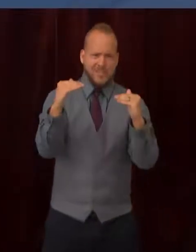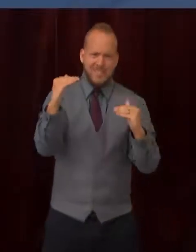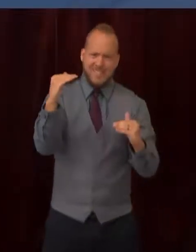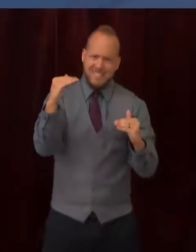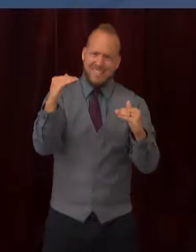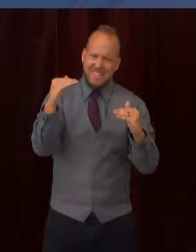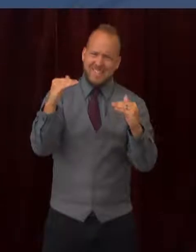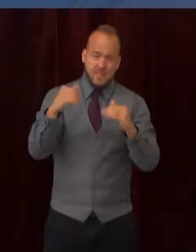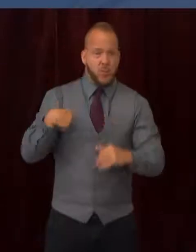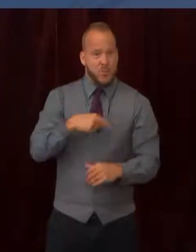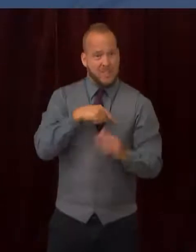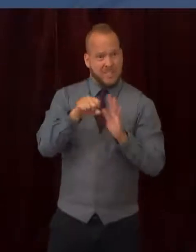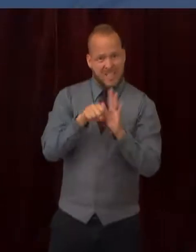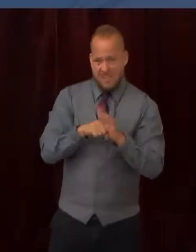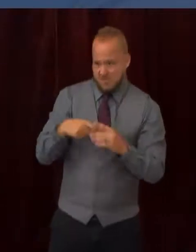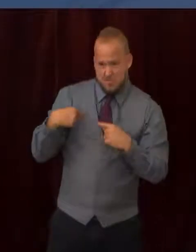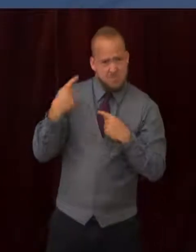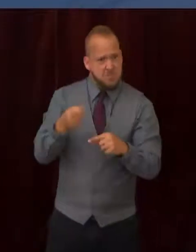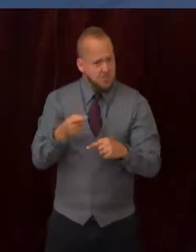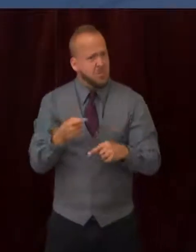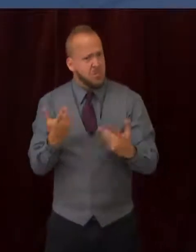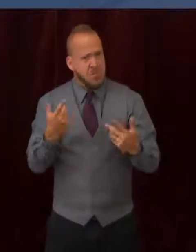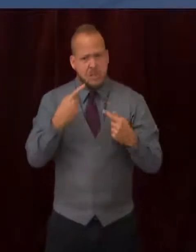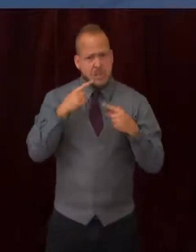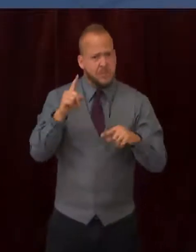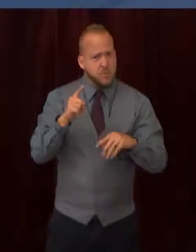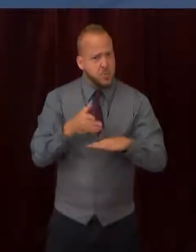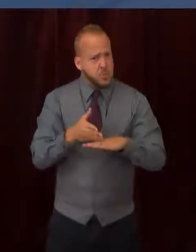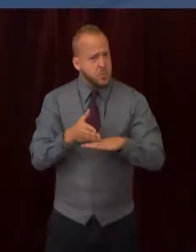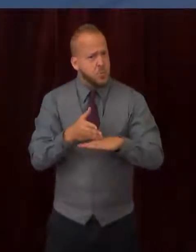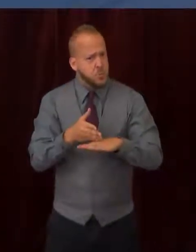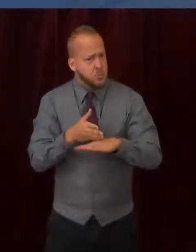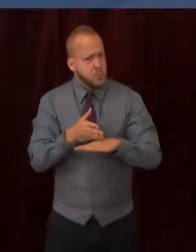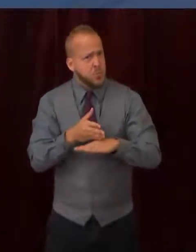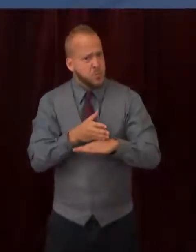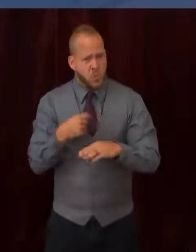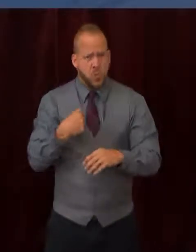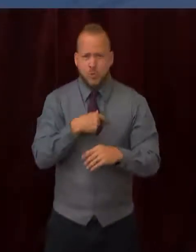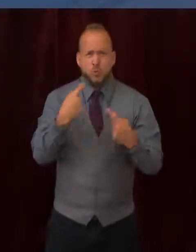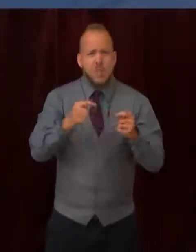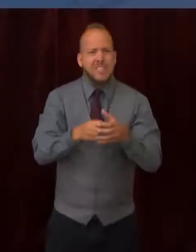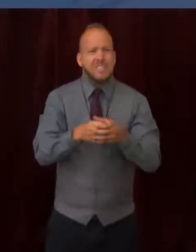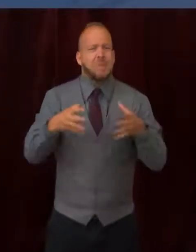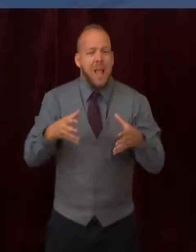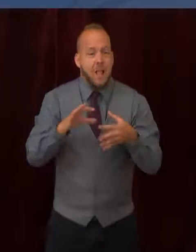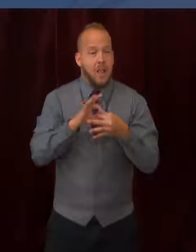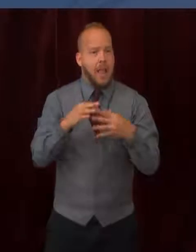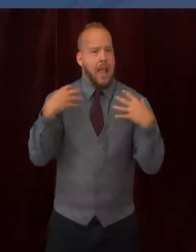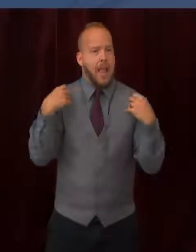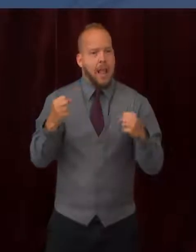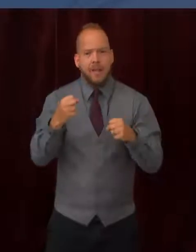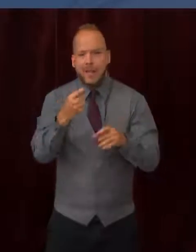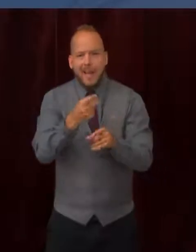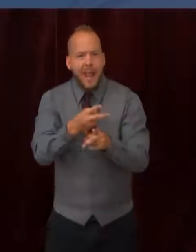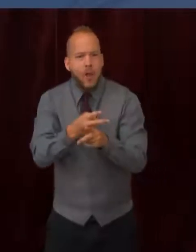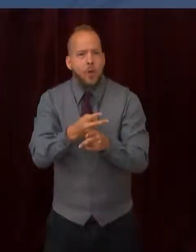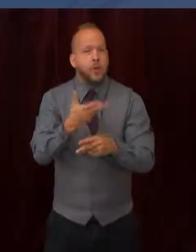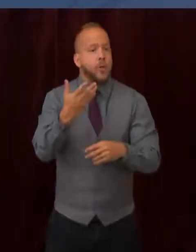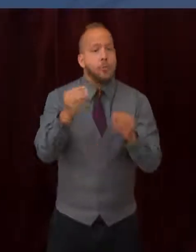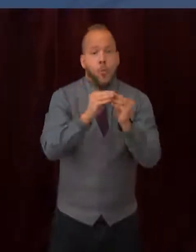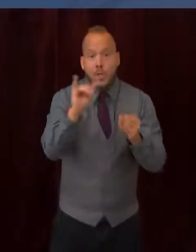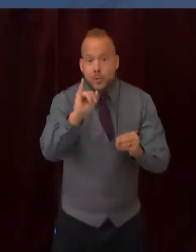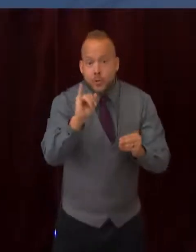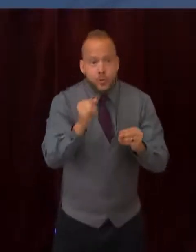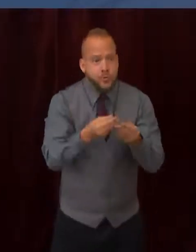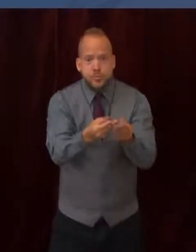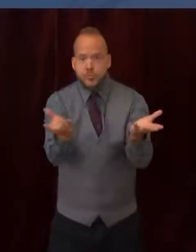very important to people, communities of color. We have expanded probably the best financial aid package for